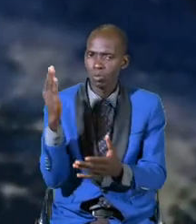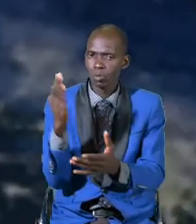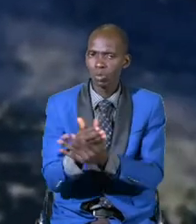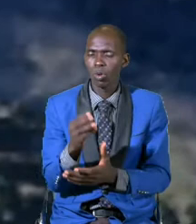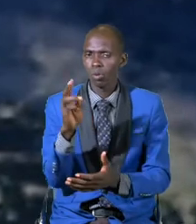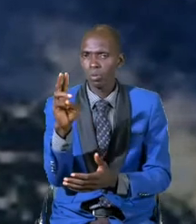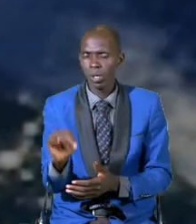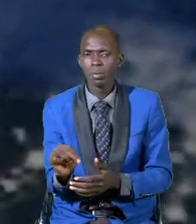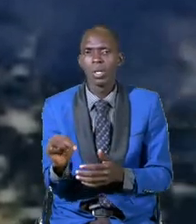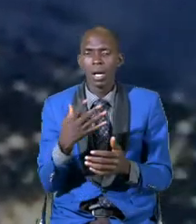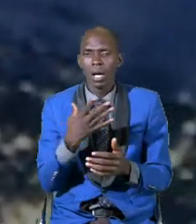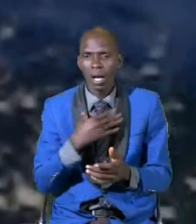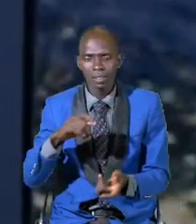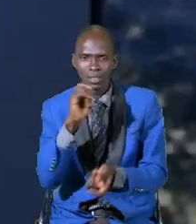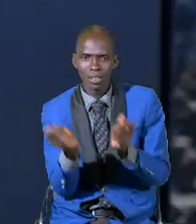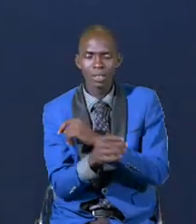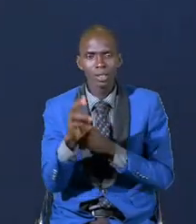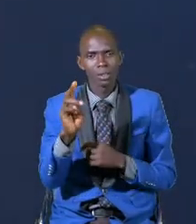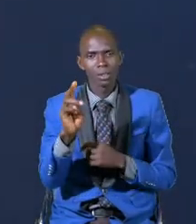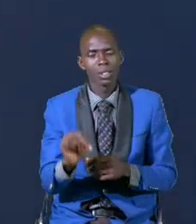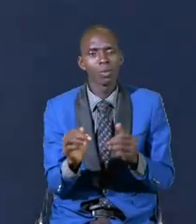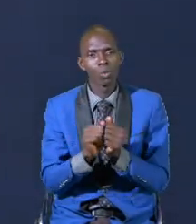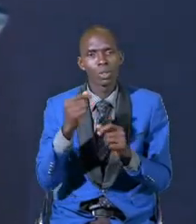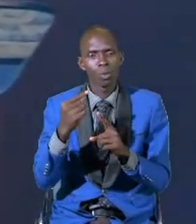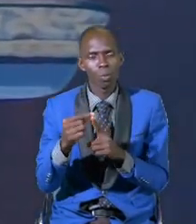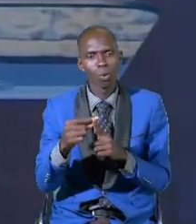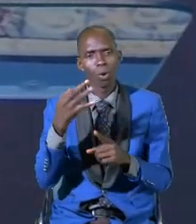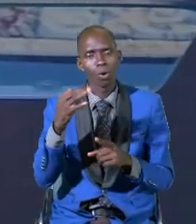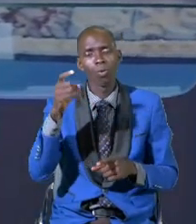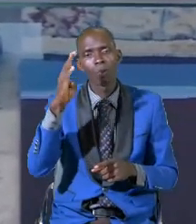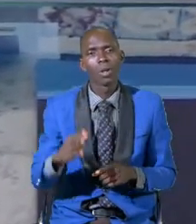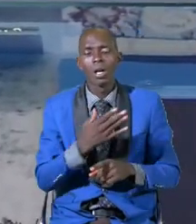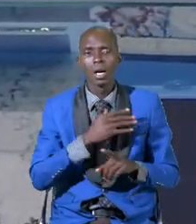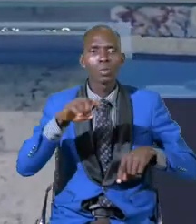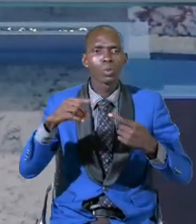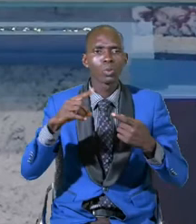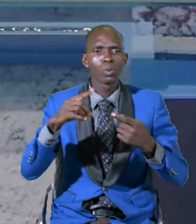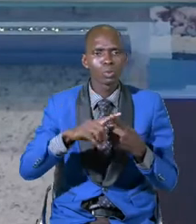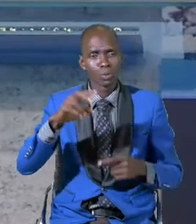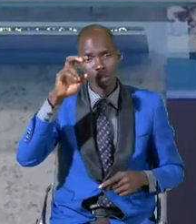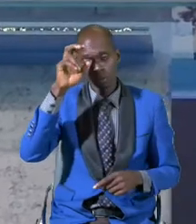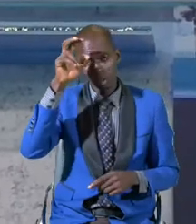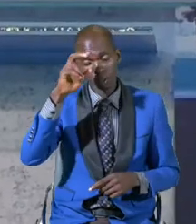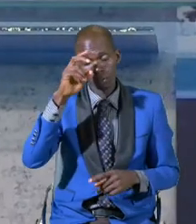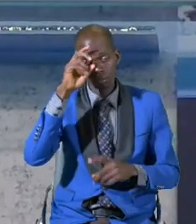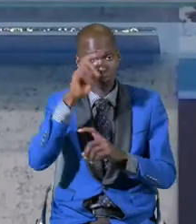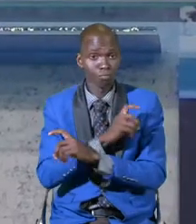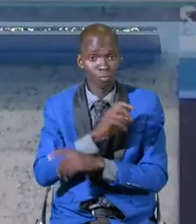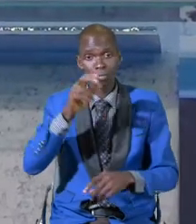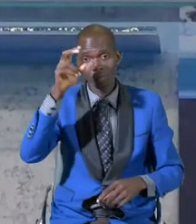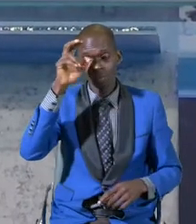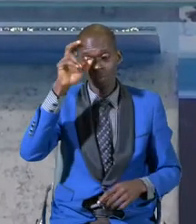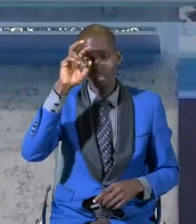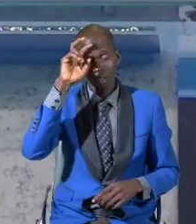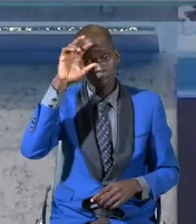of deliverance, and to go to Egypt and interrupt Pharaoh in all that Pharaoh was doing. I